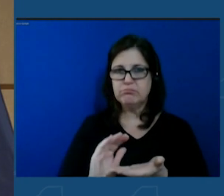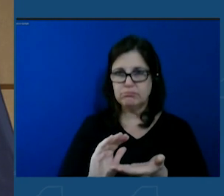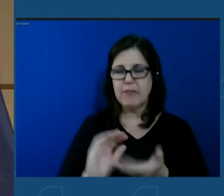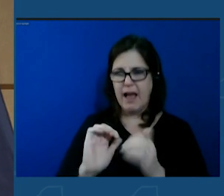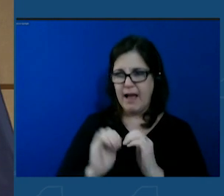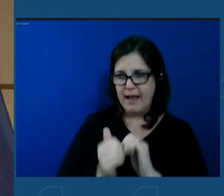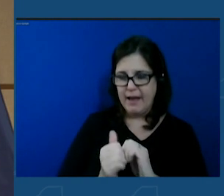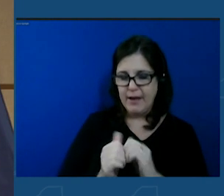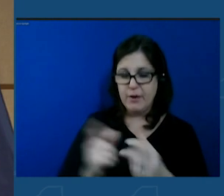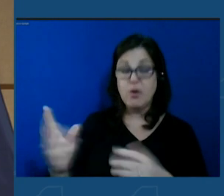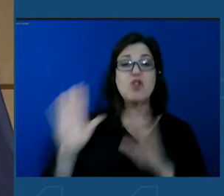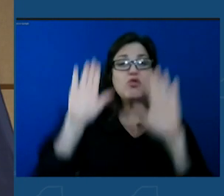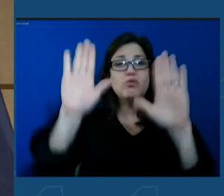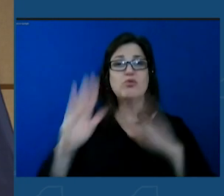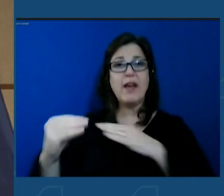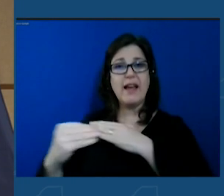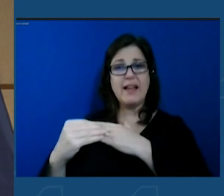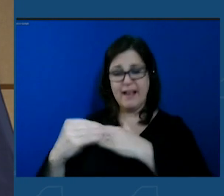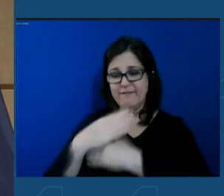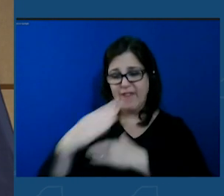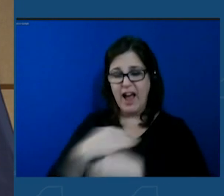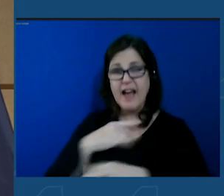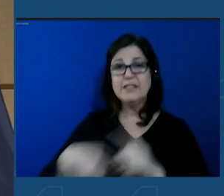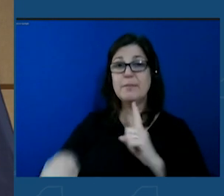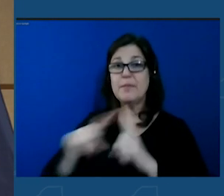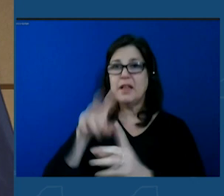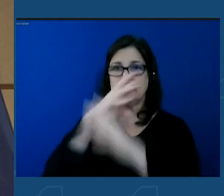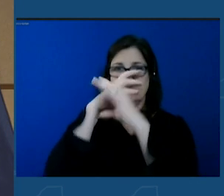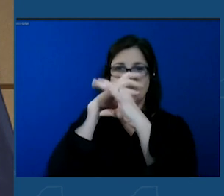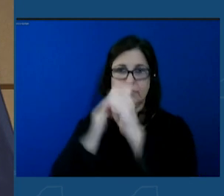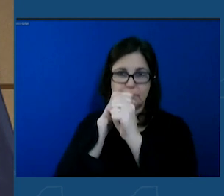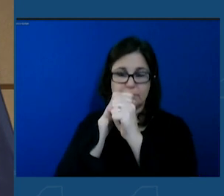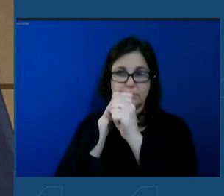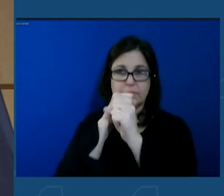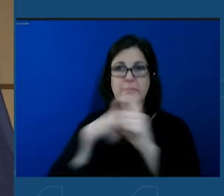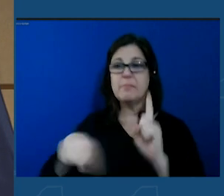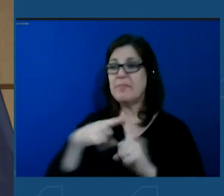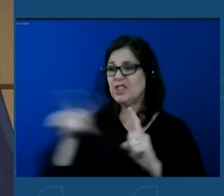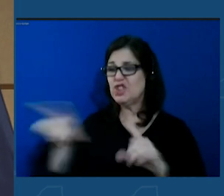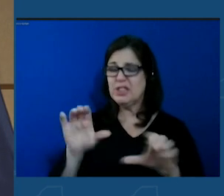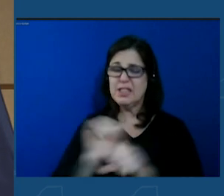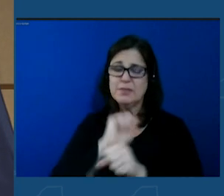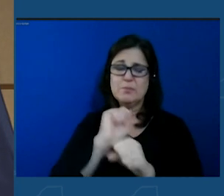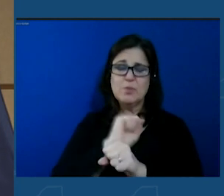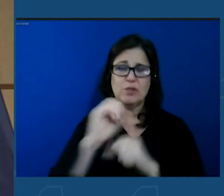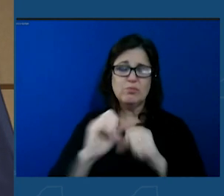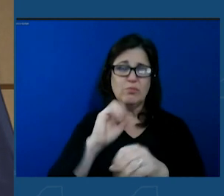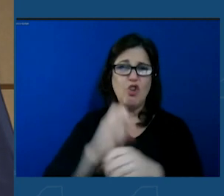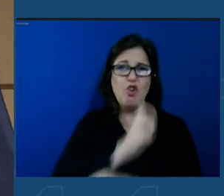the information confidential, and she goes above and beyond, not just for me, but for all the students.